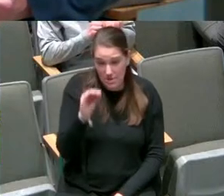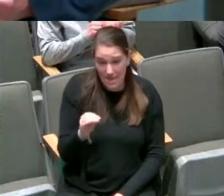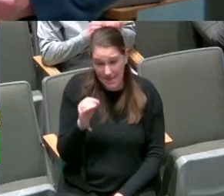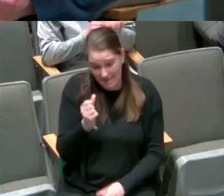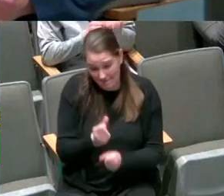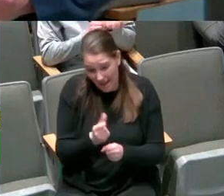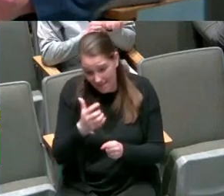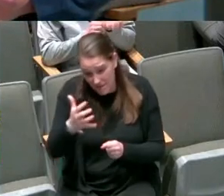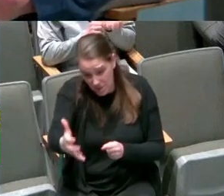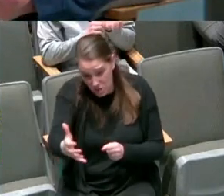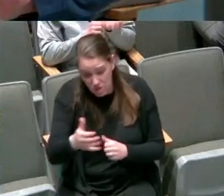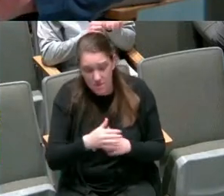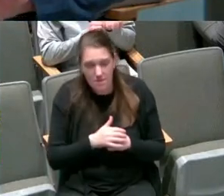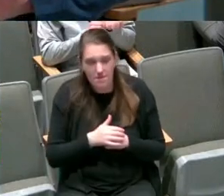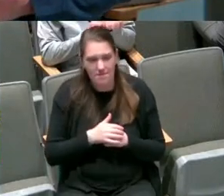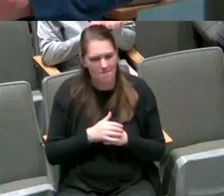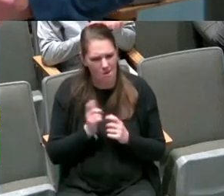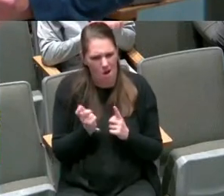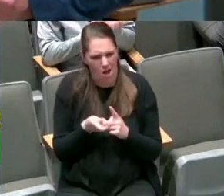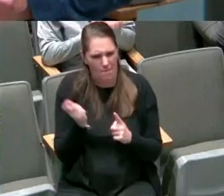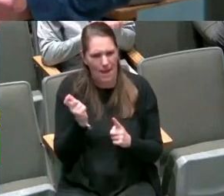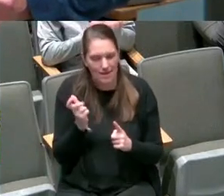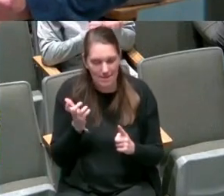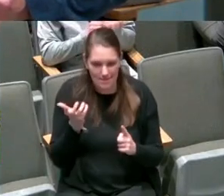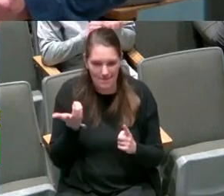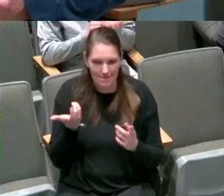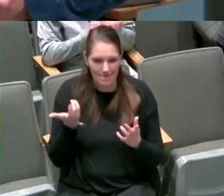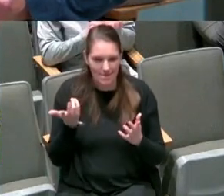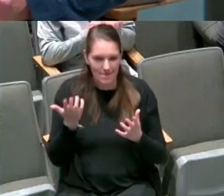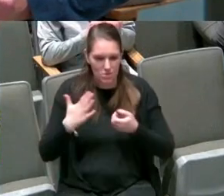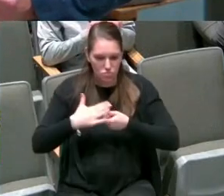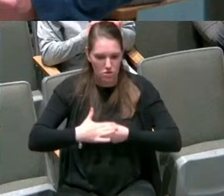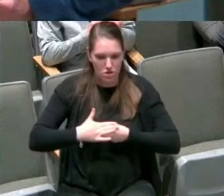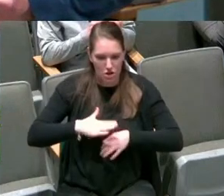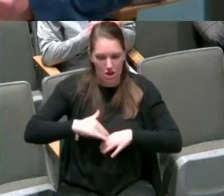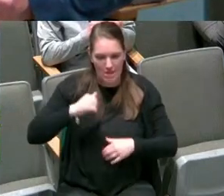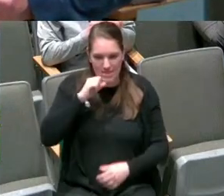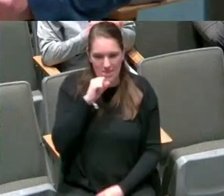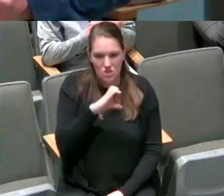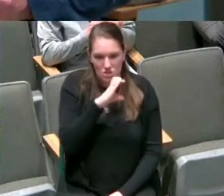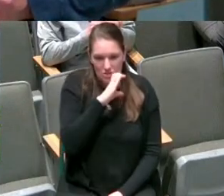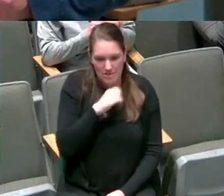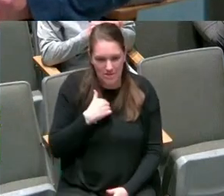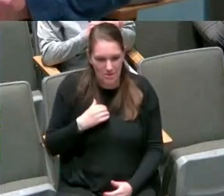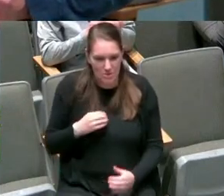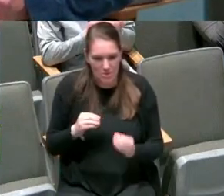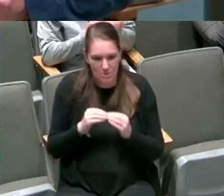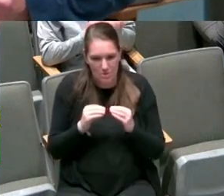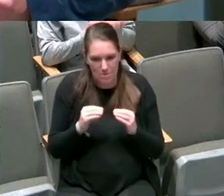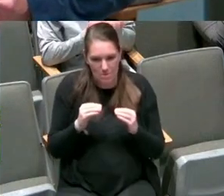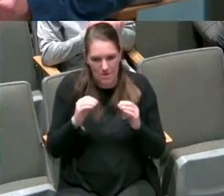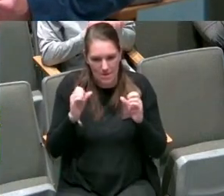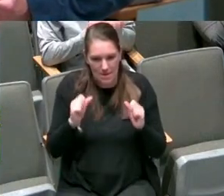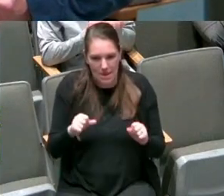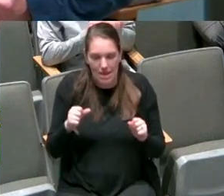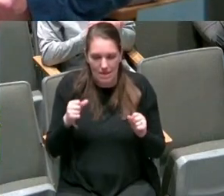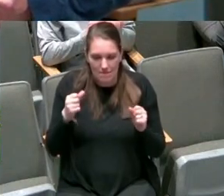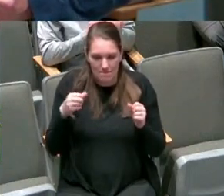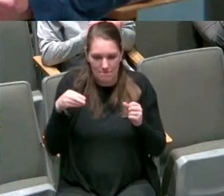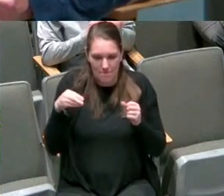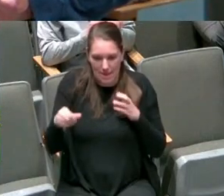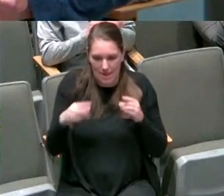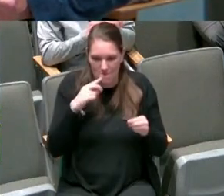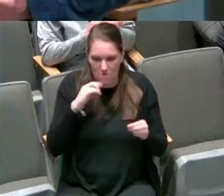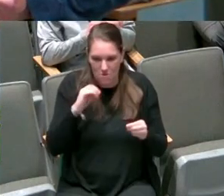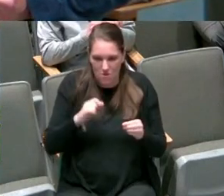five years it automatically puts pressure on senior citizens that can no longer afford these tax increases